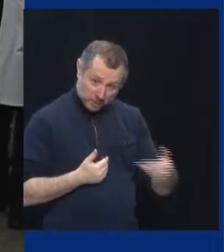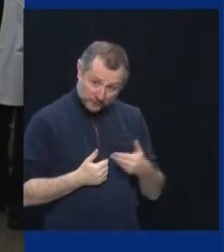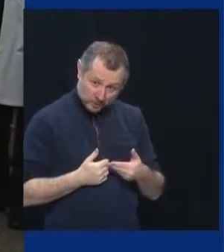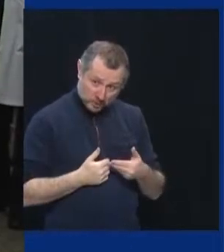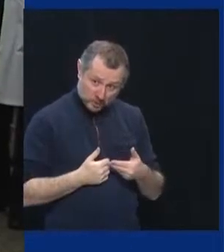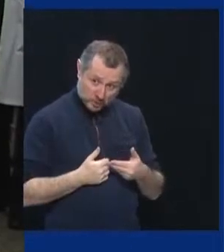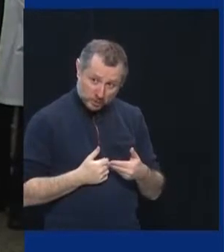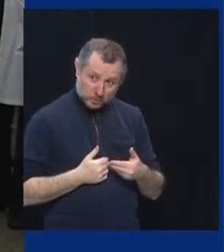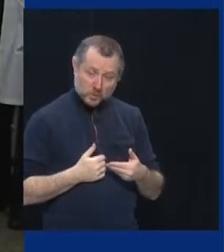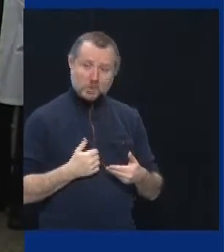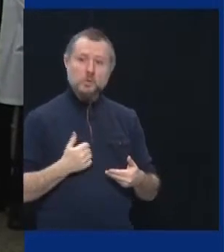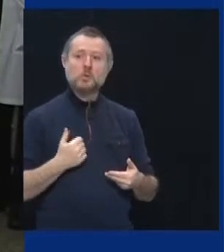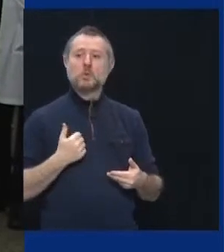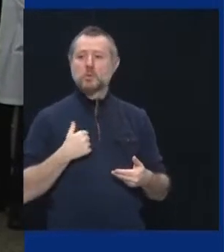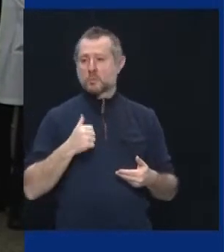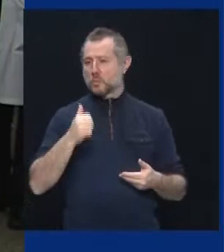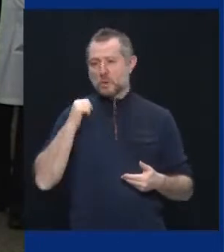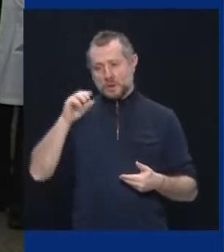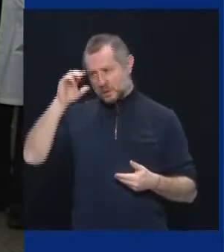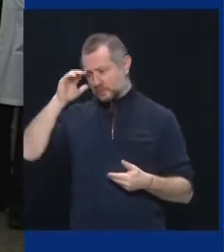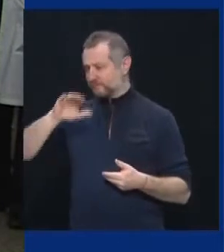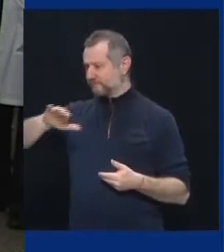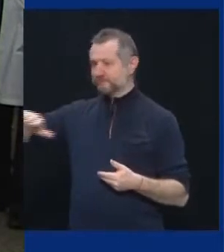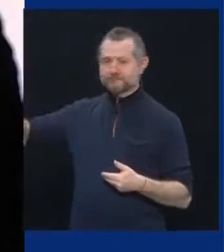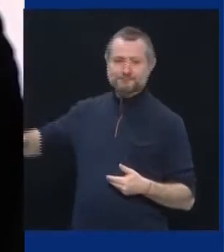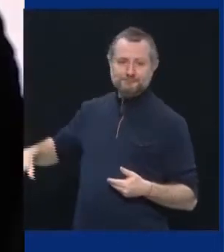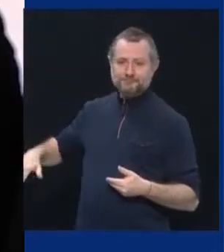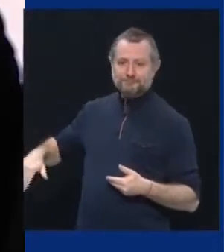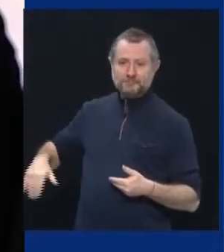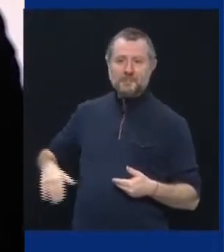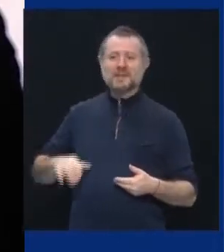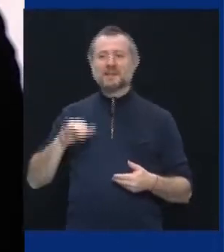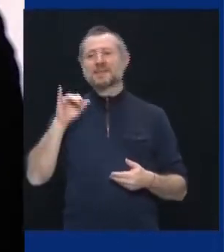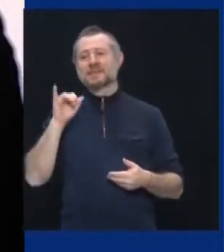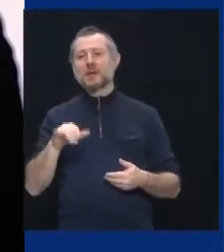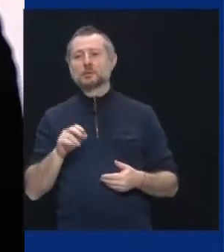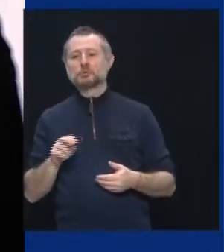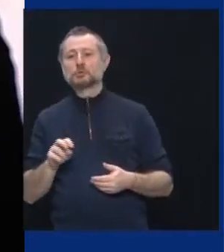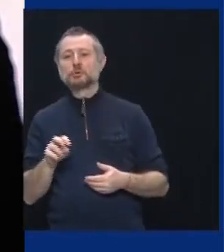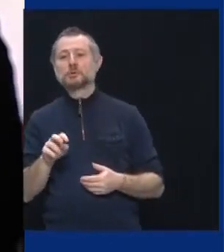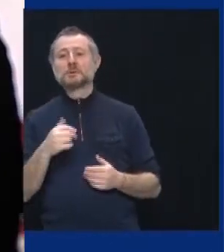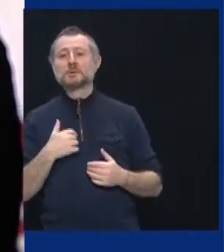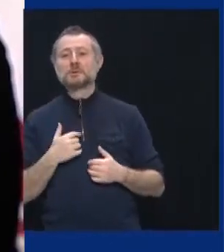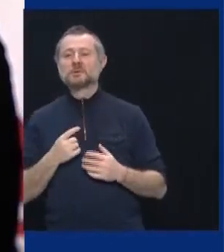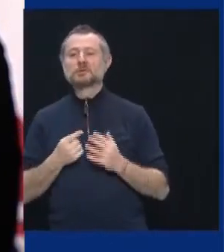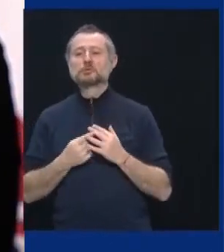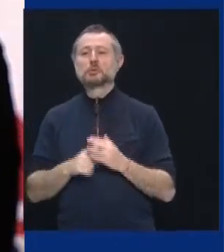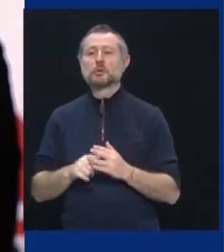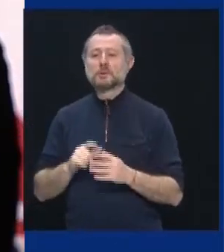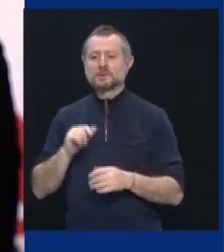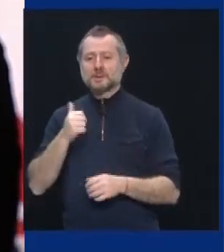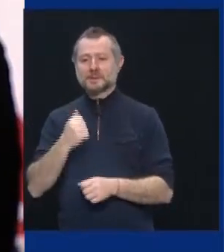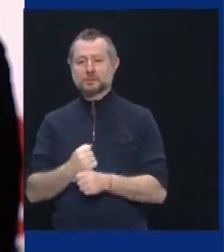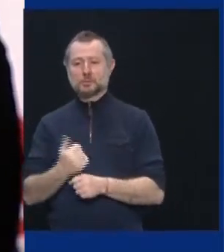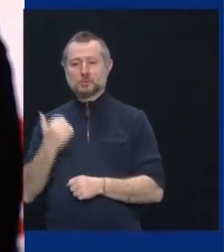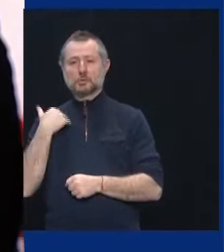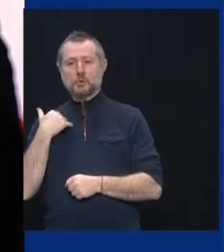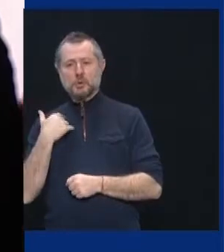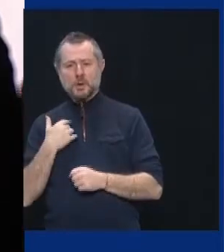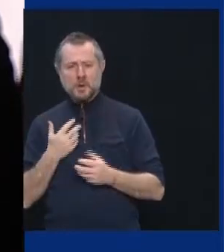State. That journey began almost a decade ago for us to do